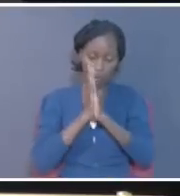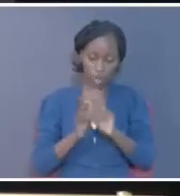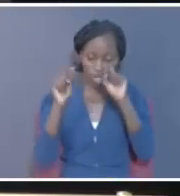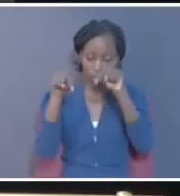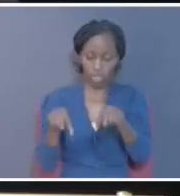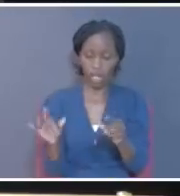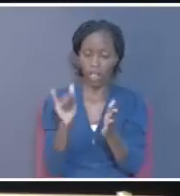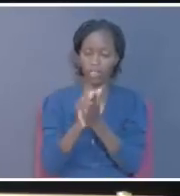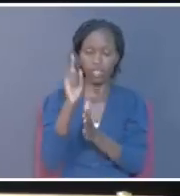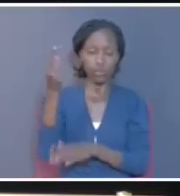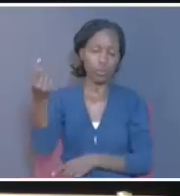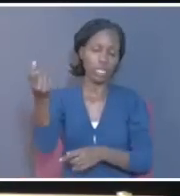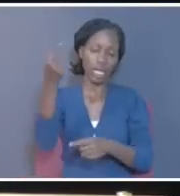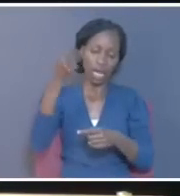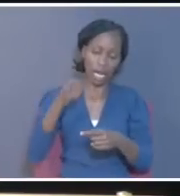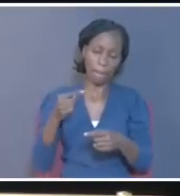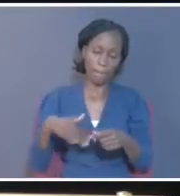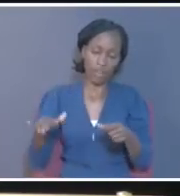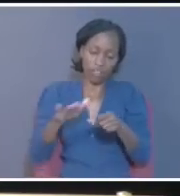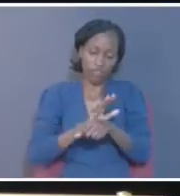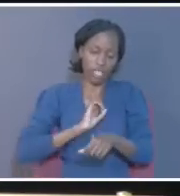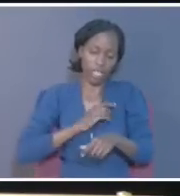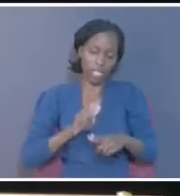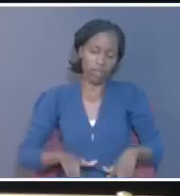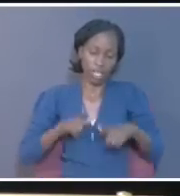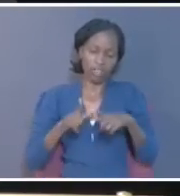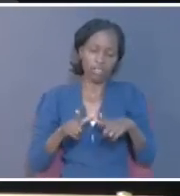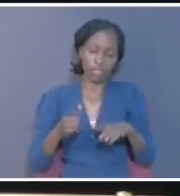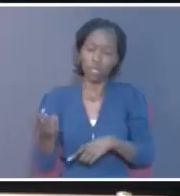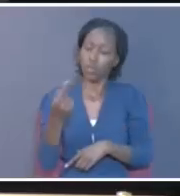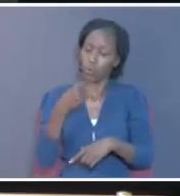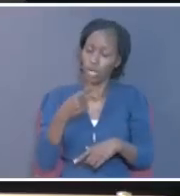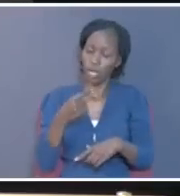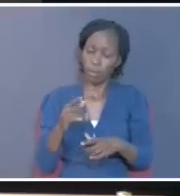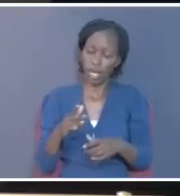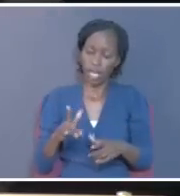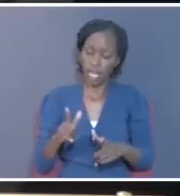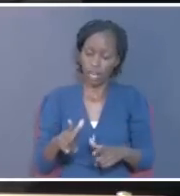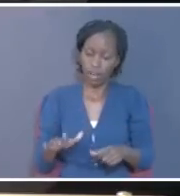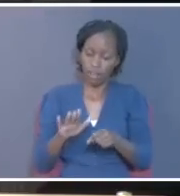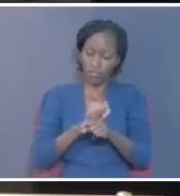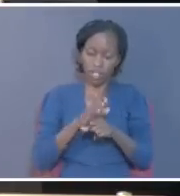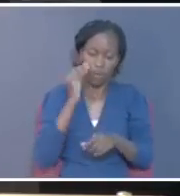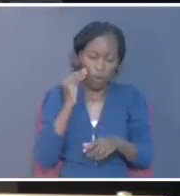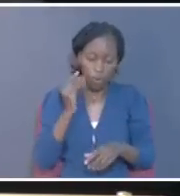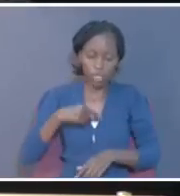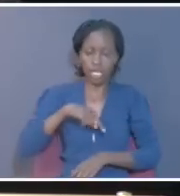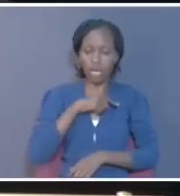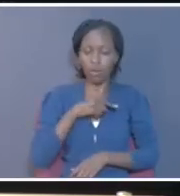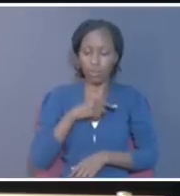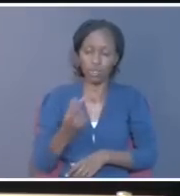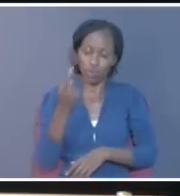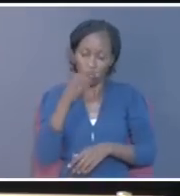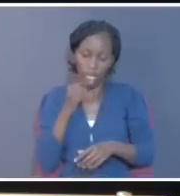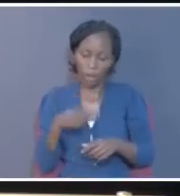today, that you will come and fill our lives. You will come and fill our homes. You will come and fill